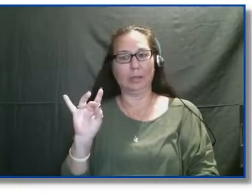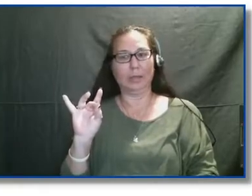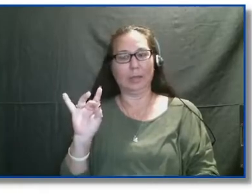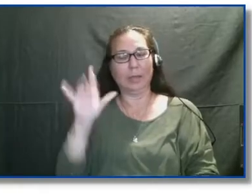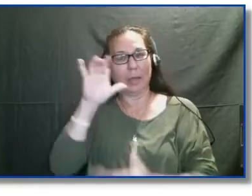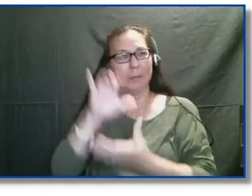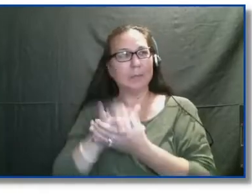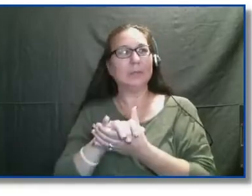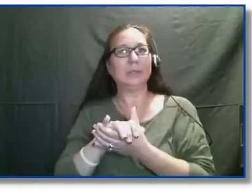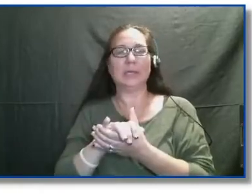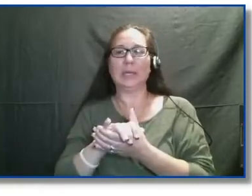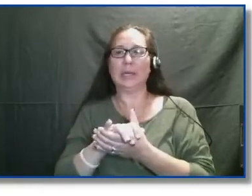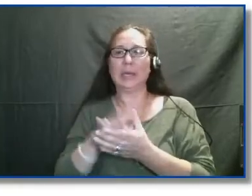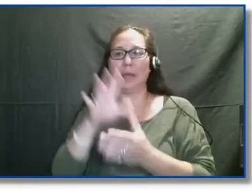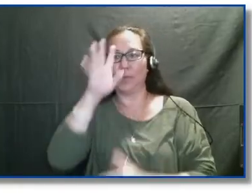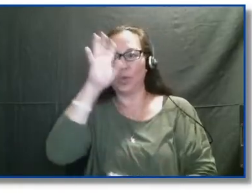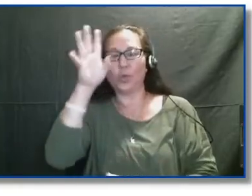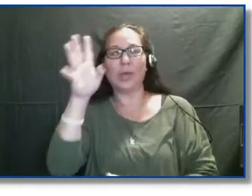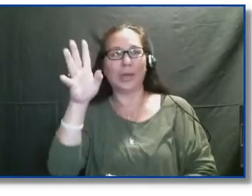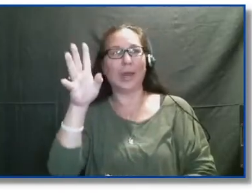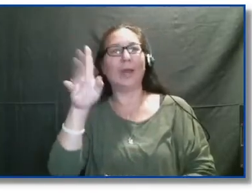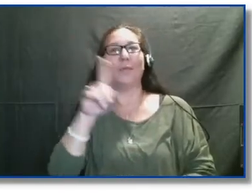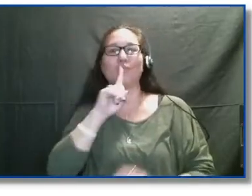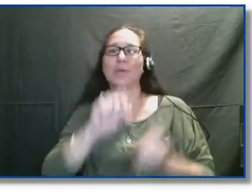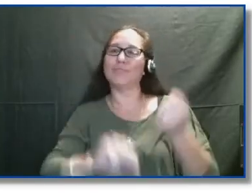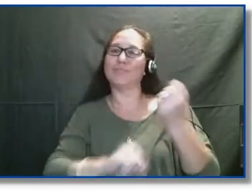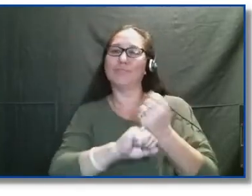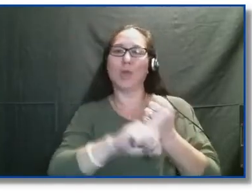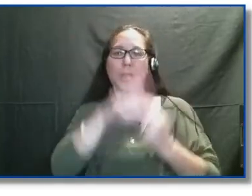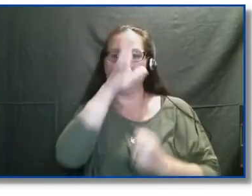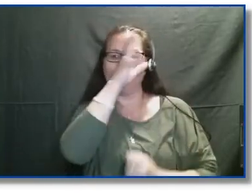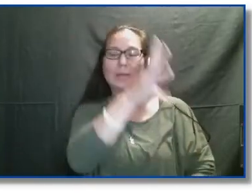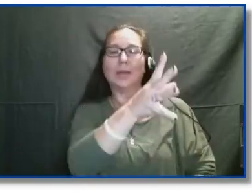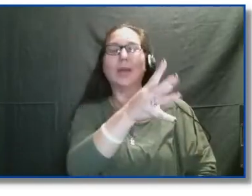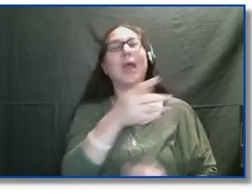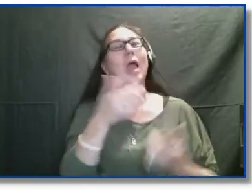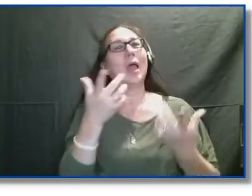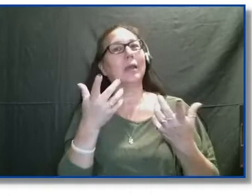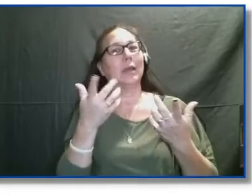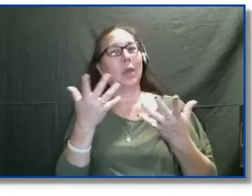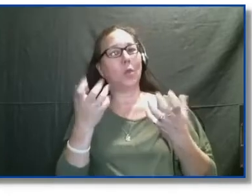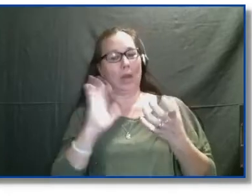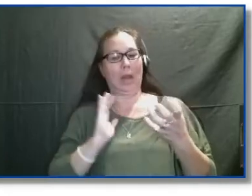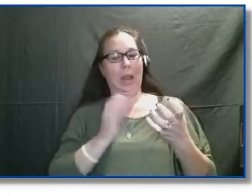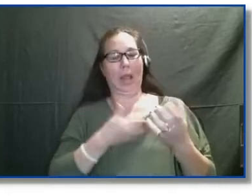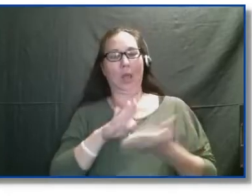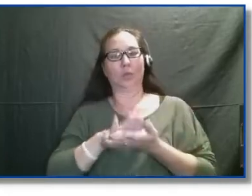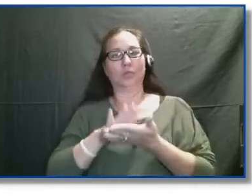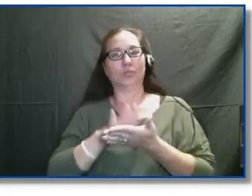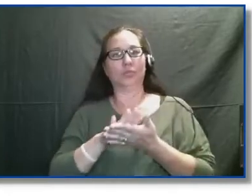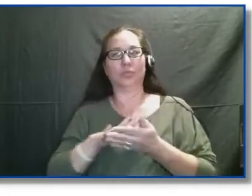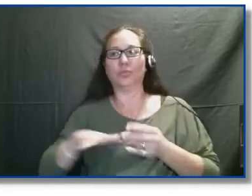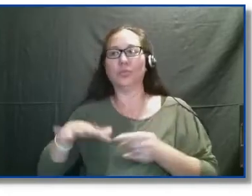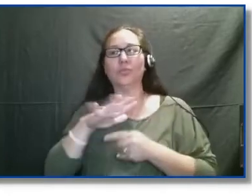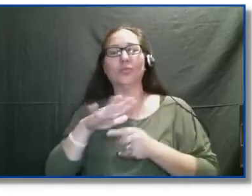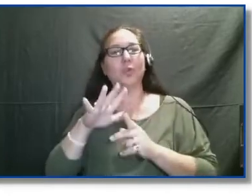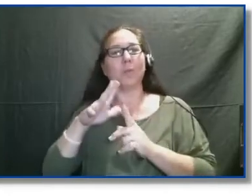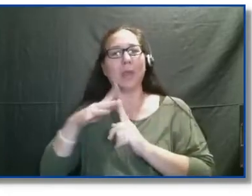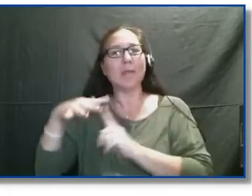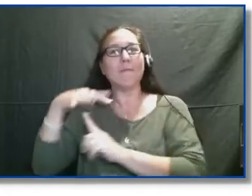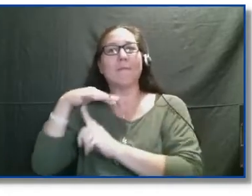creativity begets creativity, and they wanted to have our campus to be an environment that inspires the